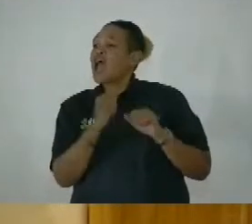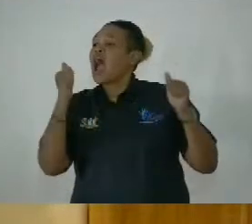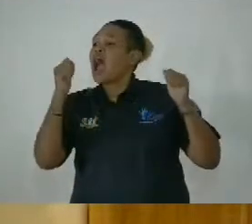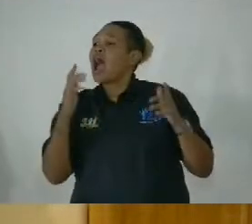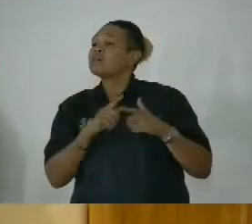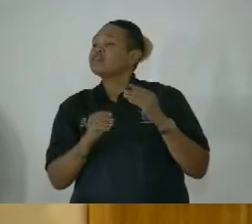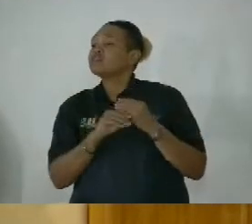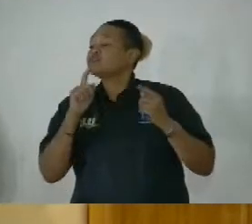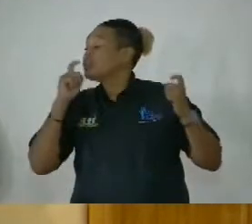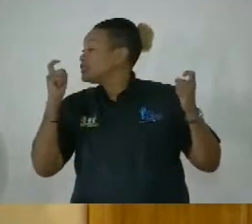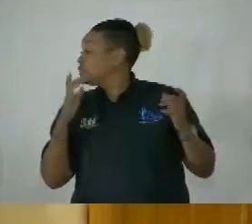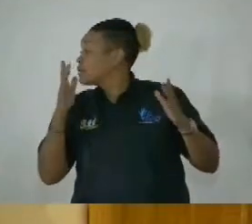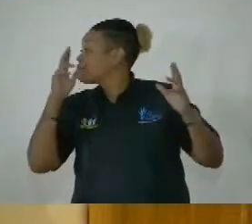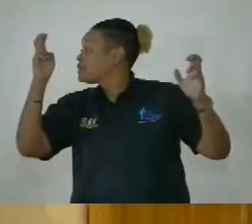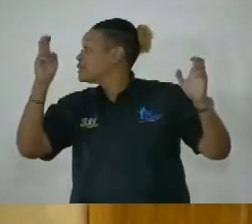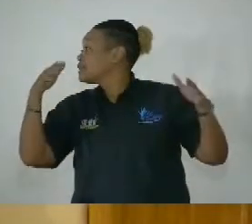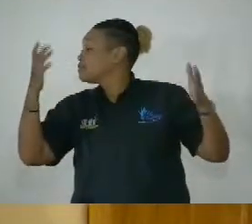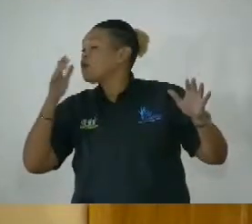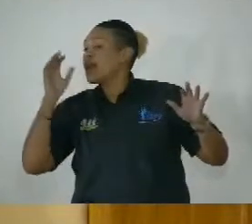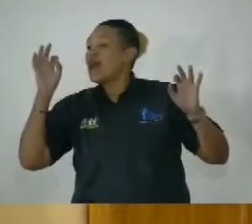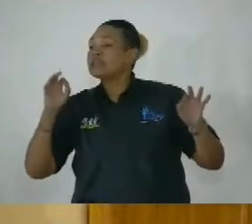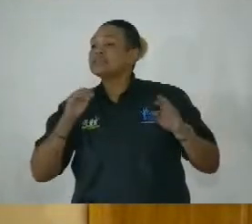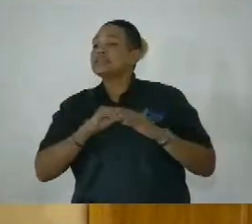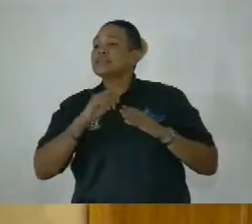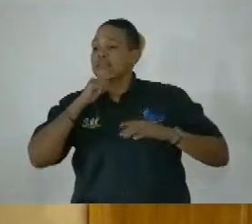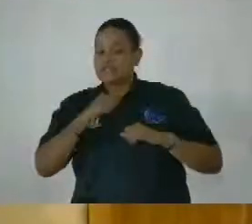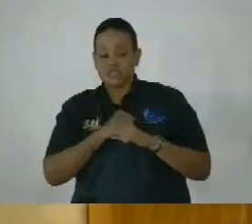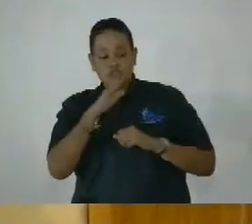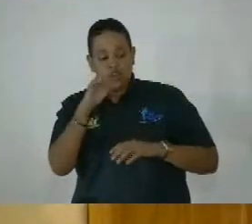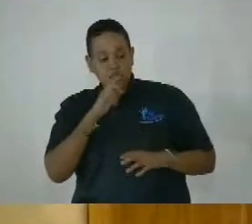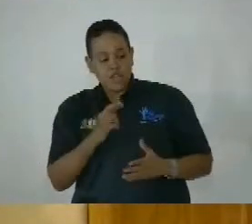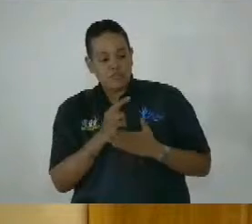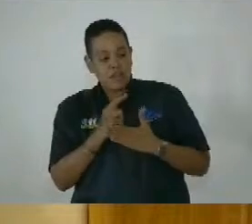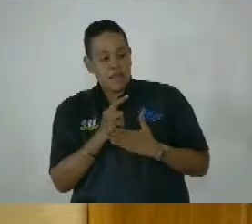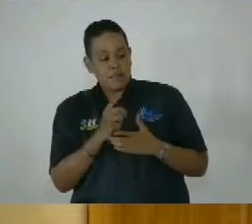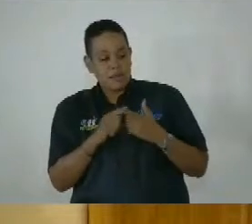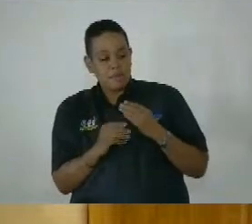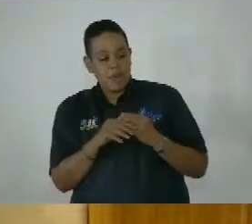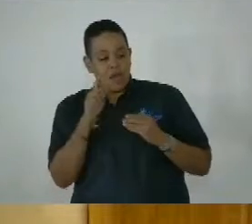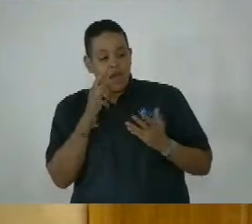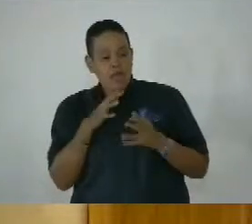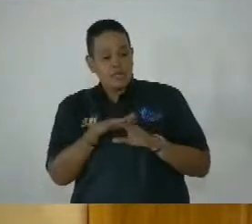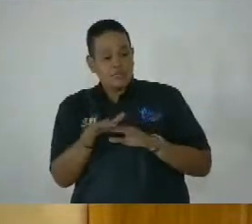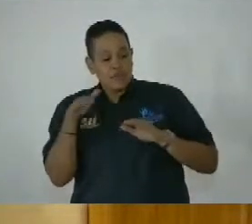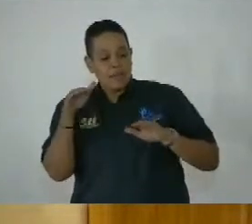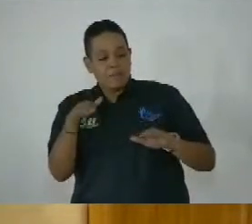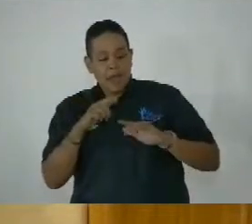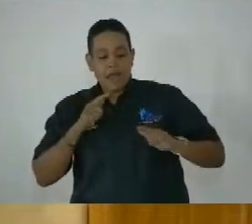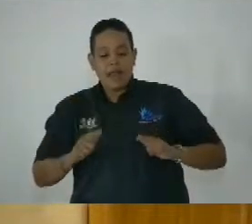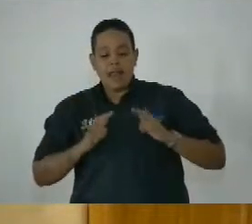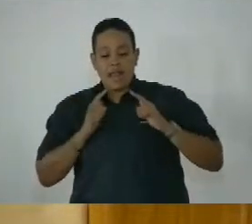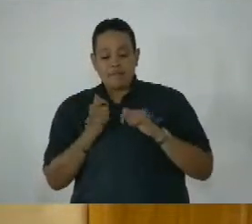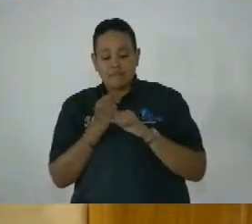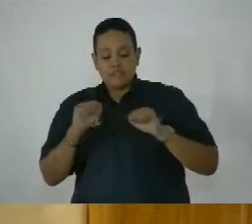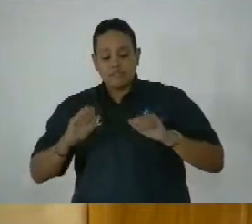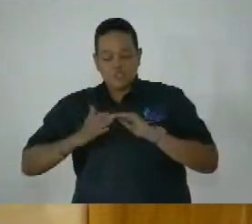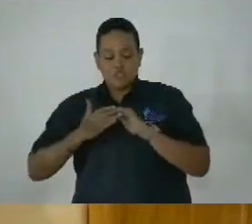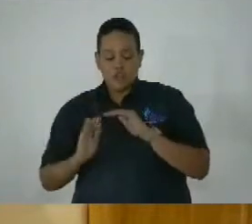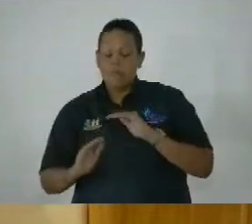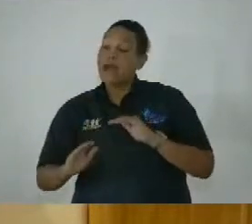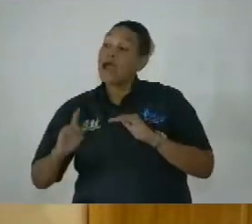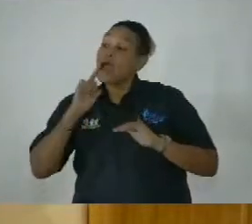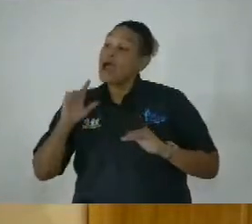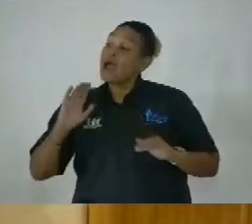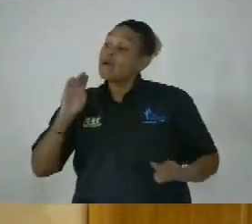anniversary, celebrating under the theme Excellence in Securing Rehabilitation and Reintegrating Lives for a Safer Jamaican. Brigadier